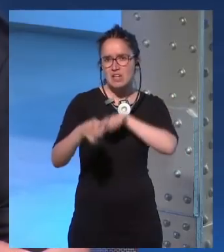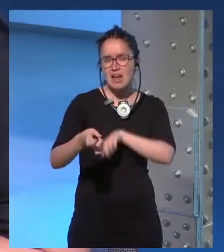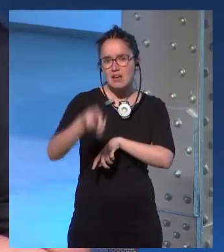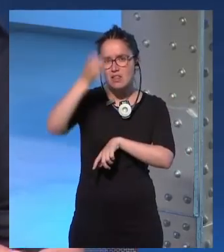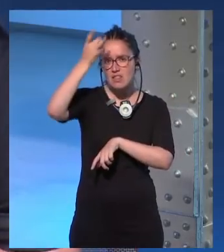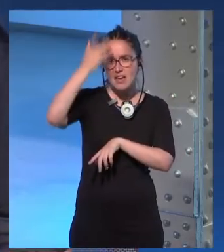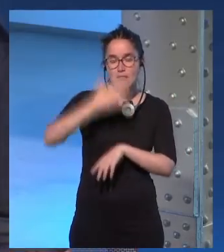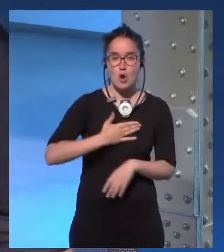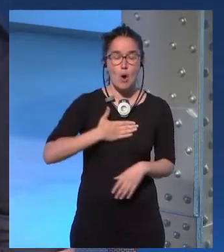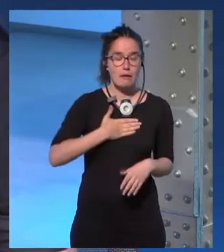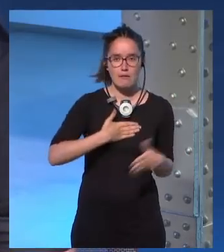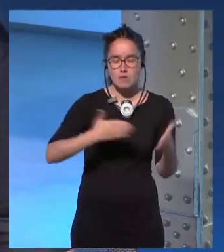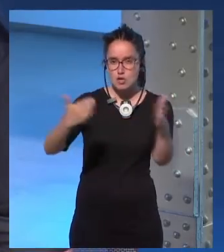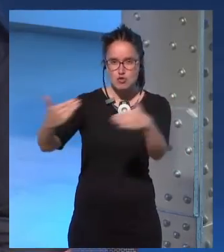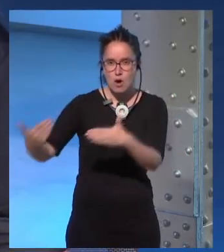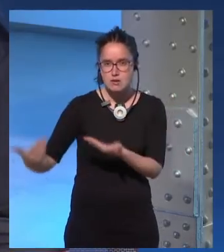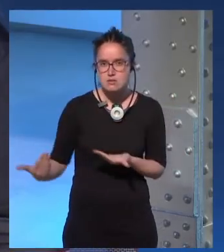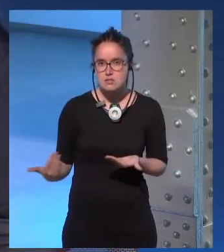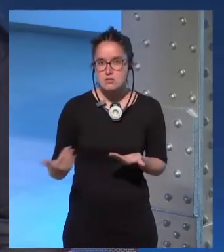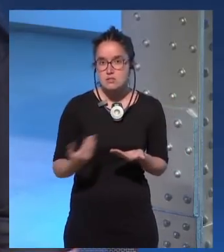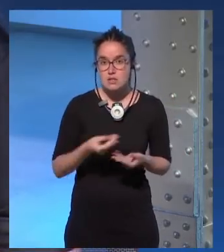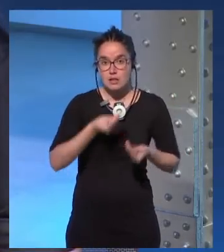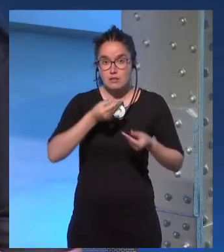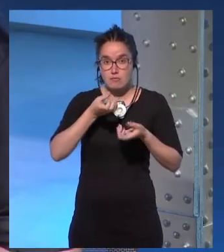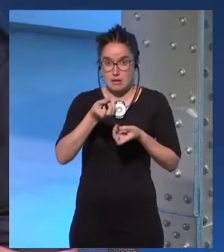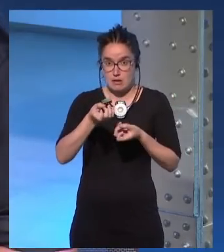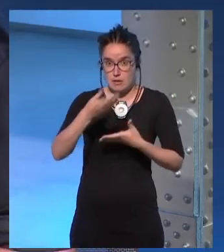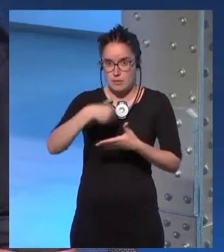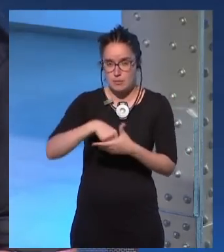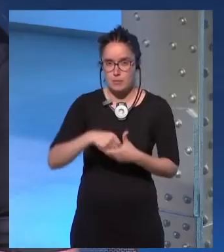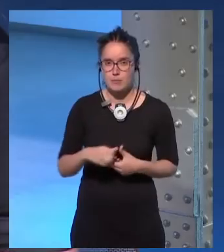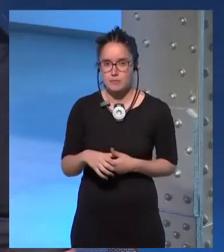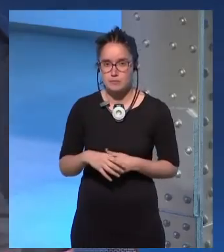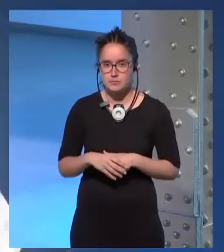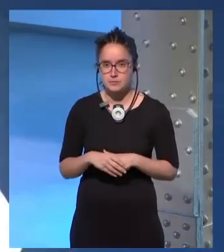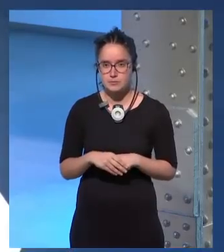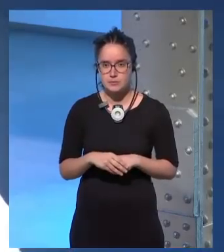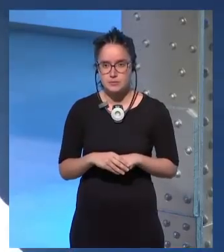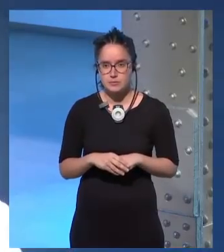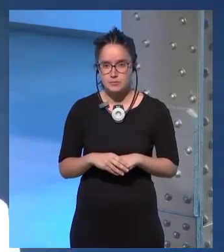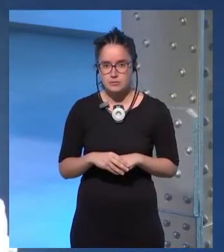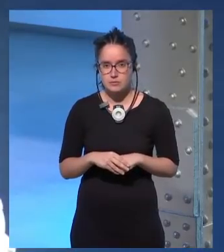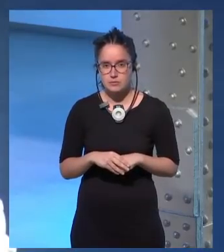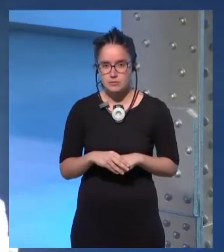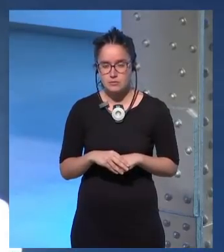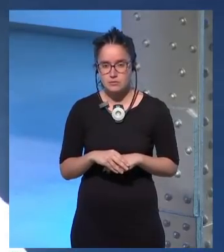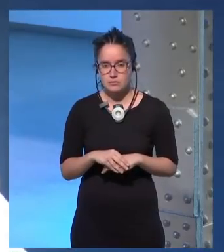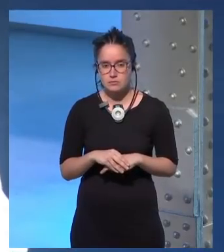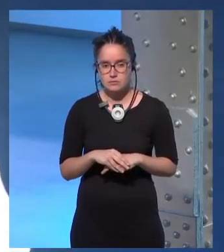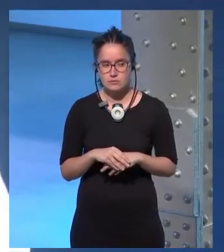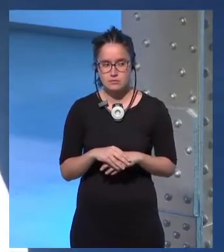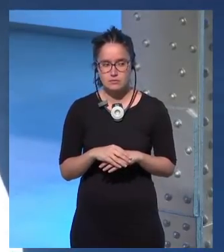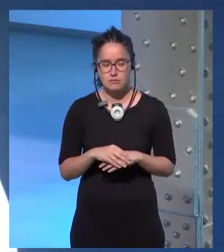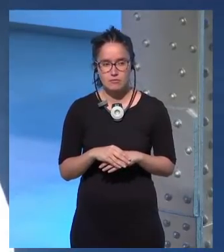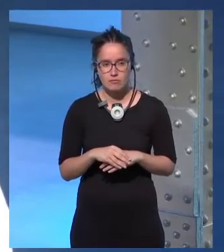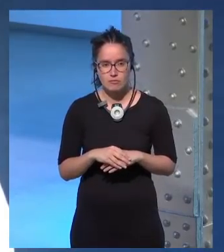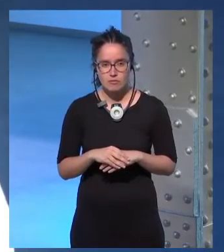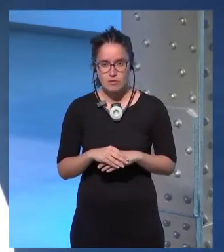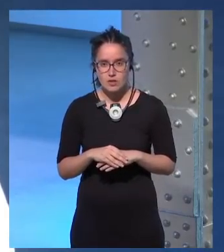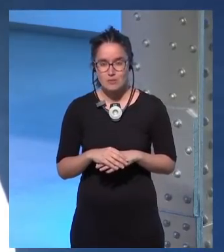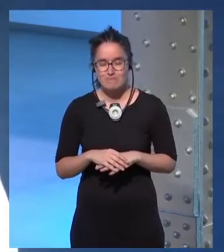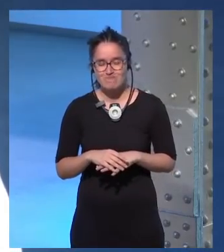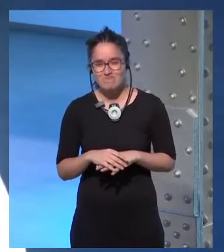of destroying the idea of niceness in narrative come from? I don't know that it's the